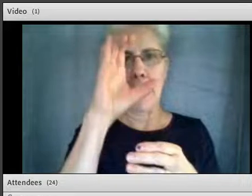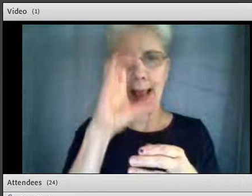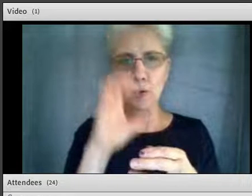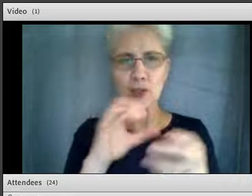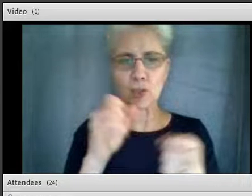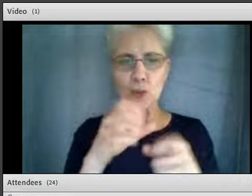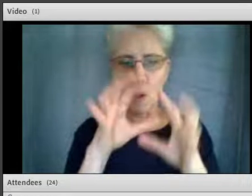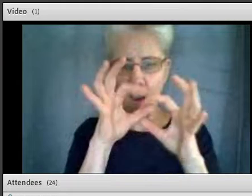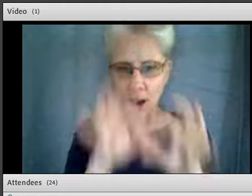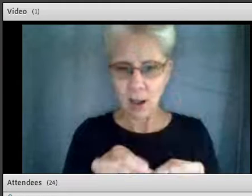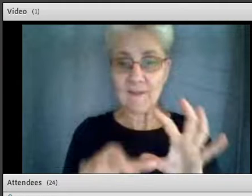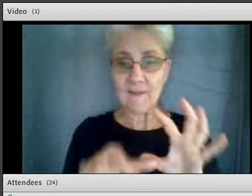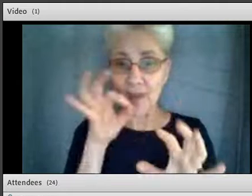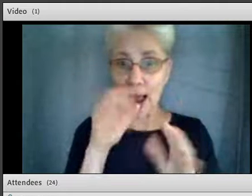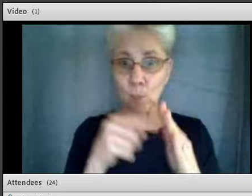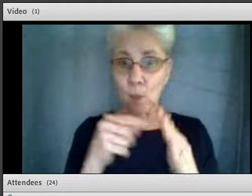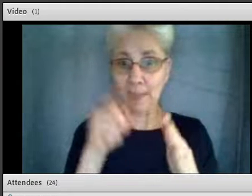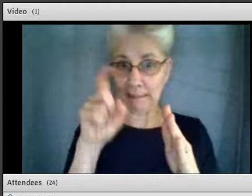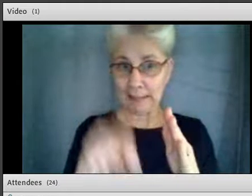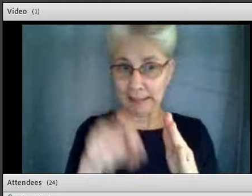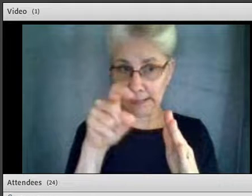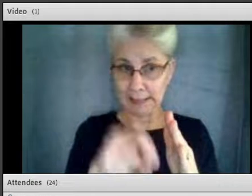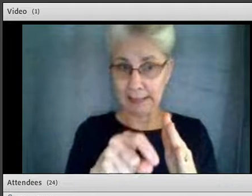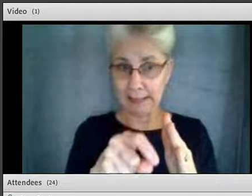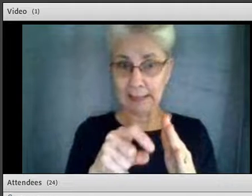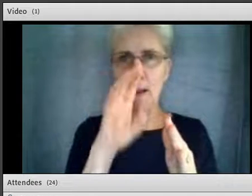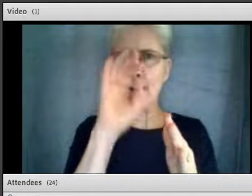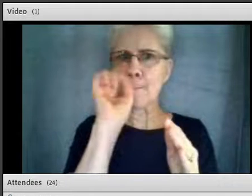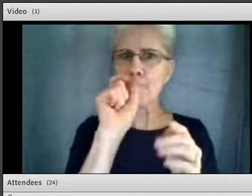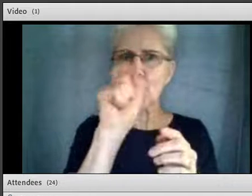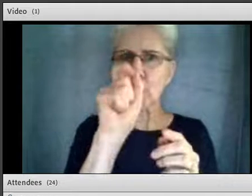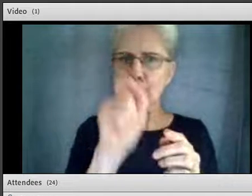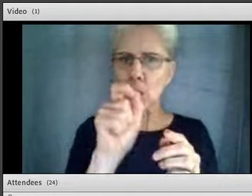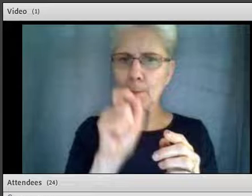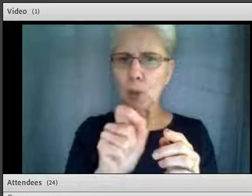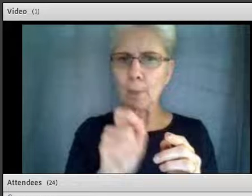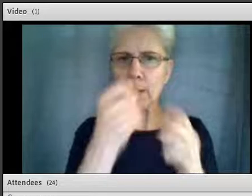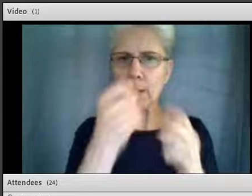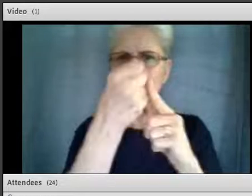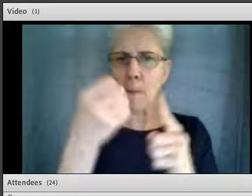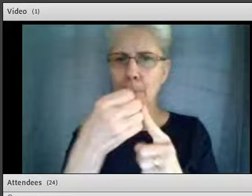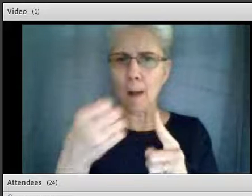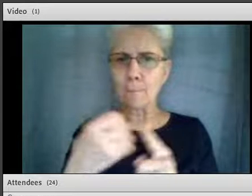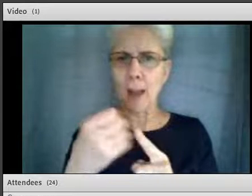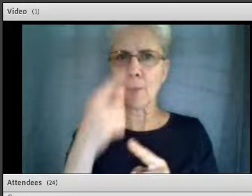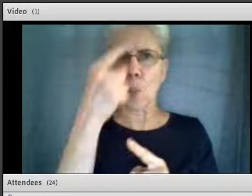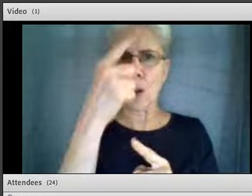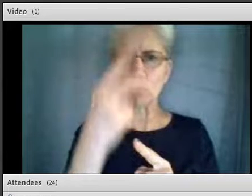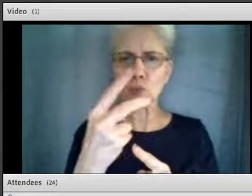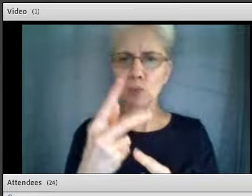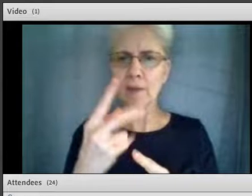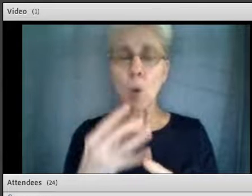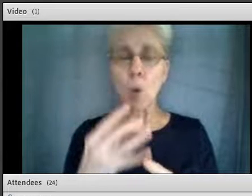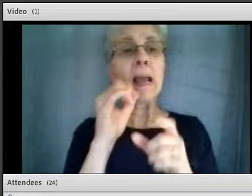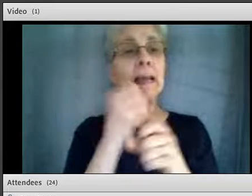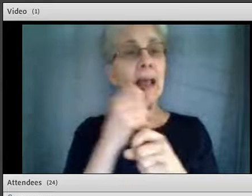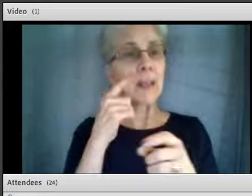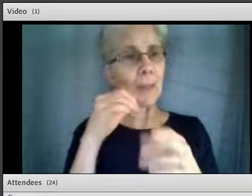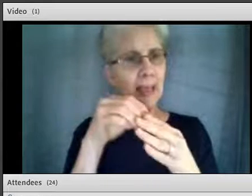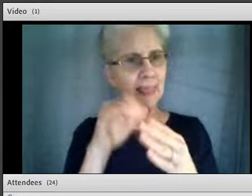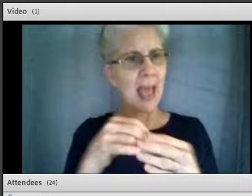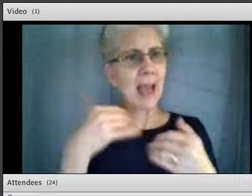a bulleted list, step by step, 1, 2, 3, 4, let them get into that content. If it's a paragraph, it's harder